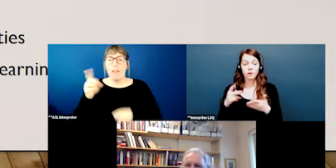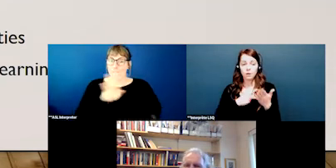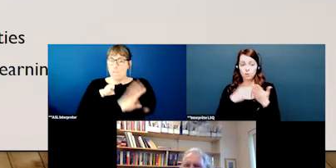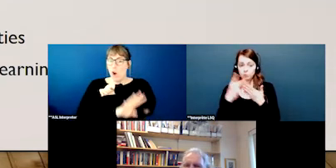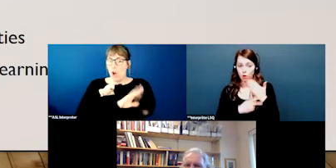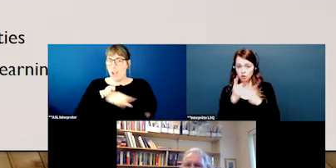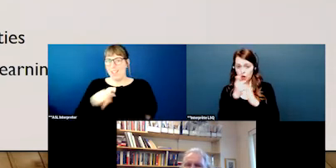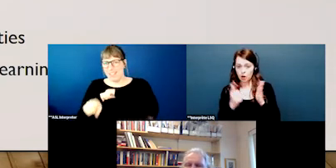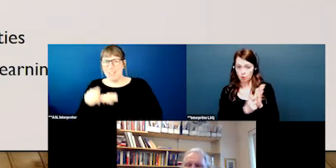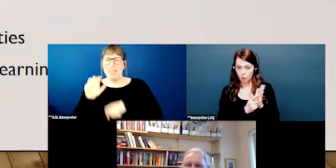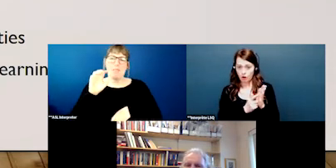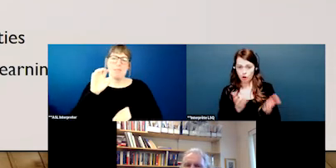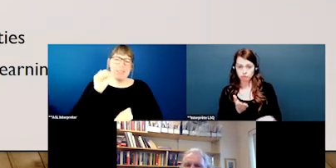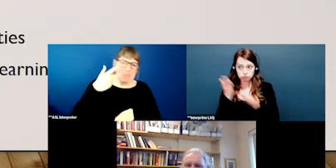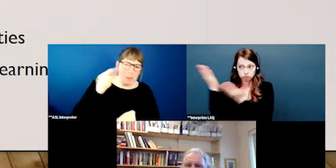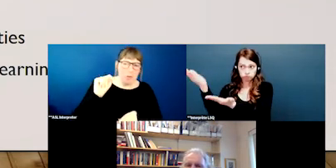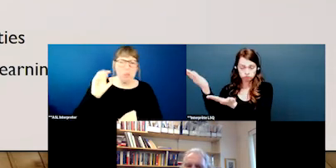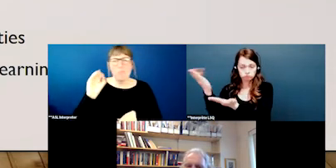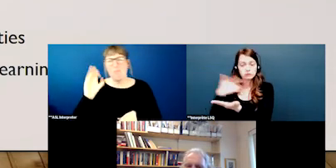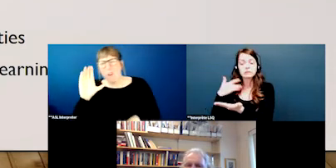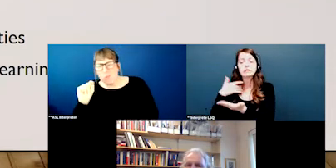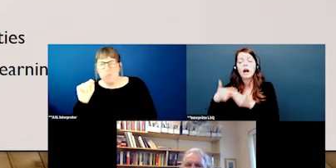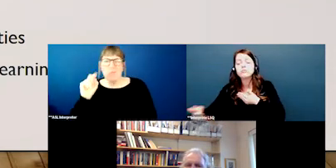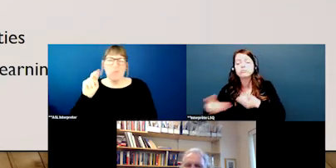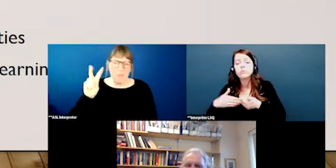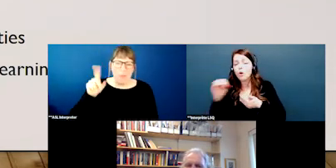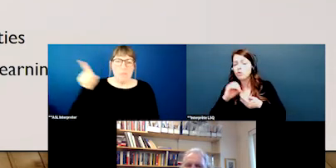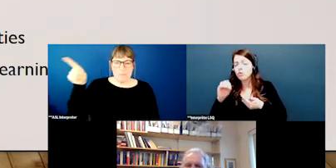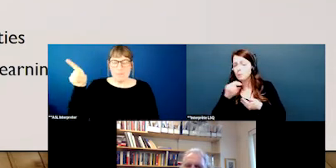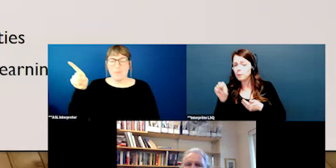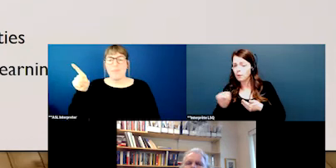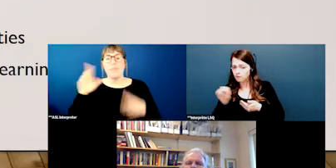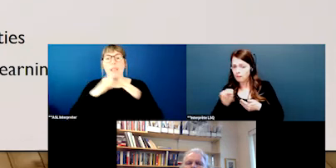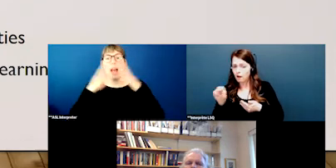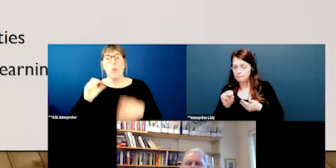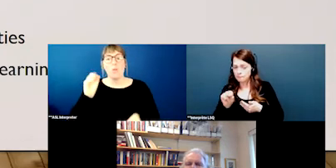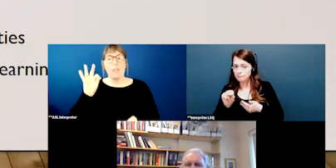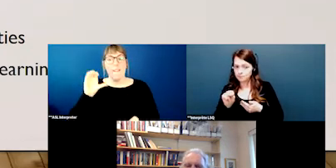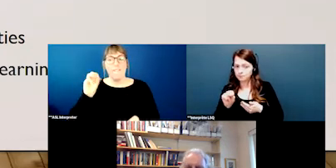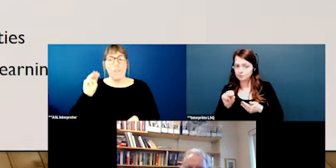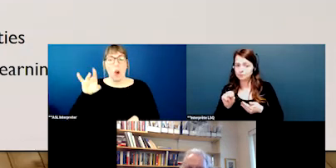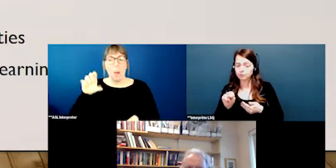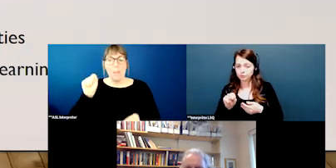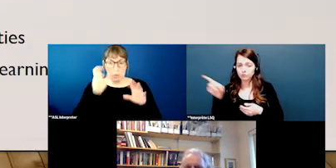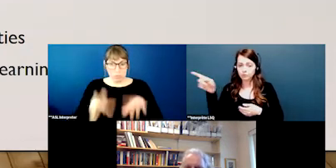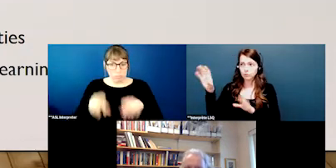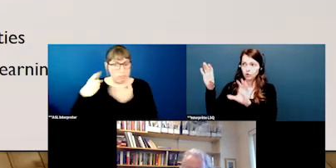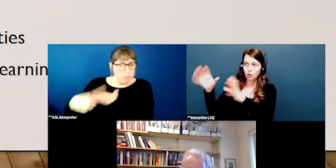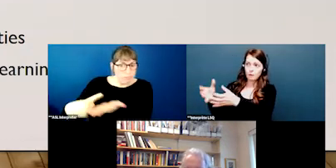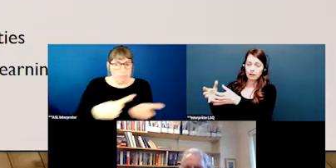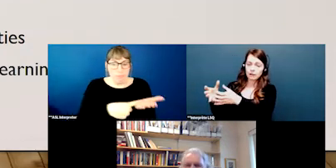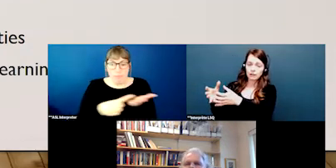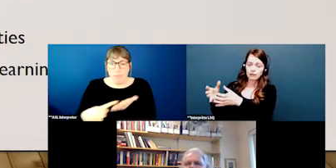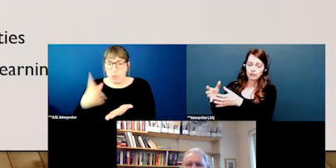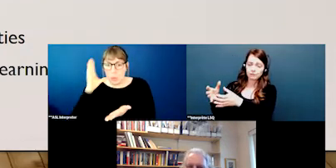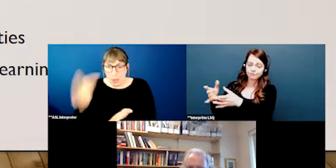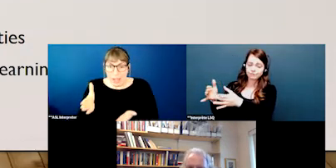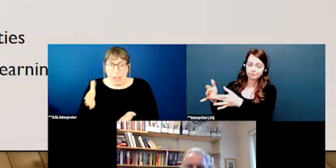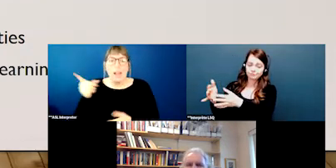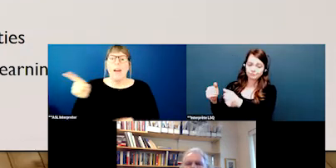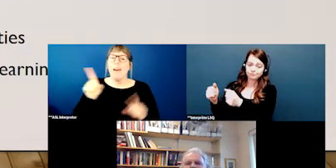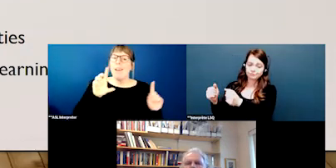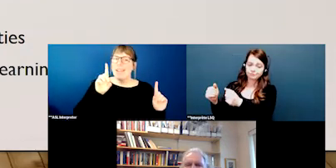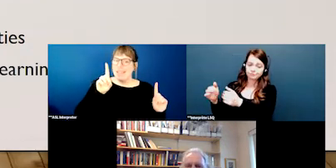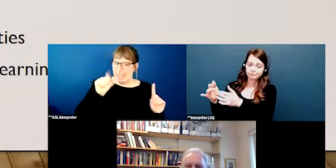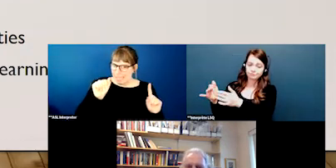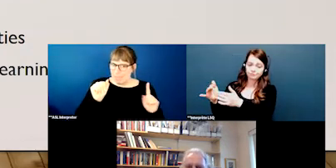September, October, November, when House of Commons Committee will hold hearings, that's when disability movements like